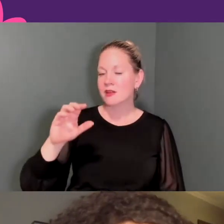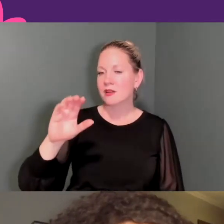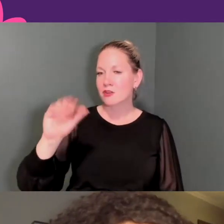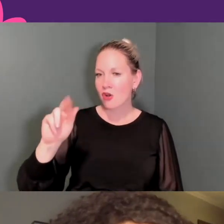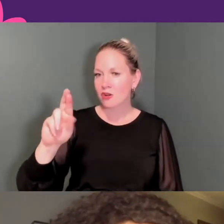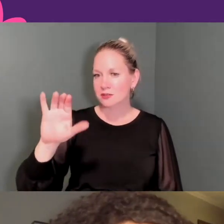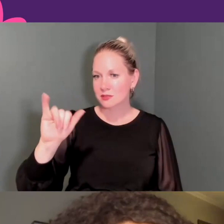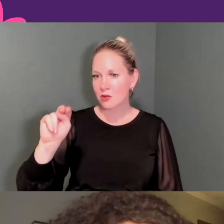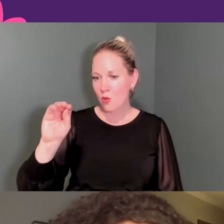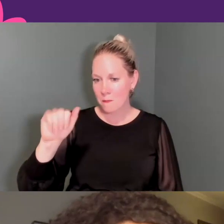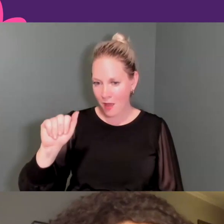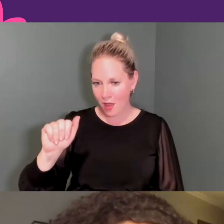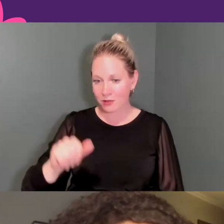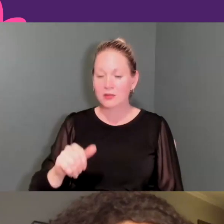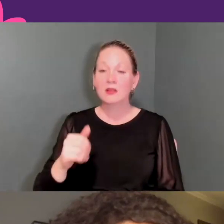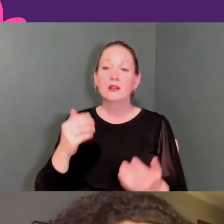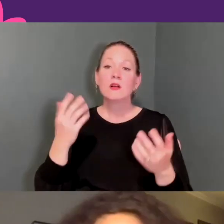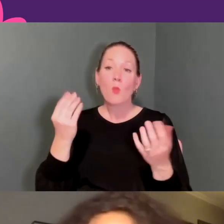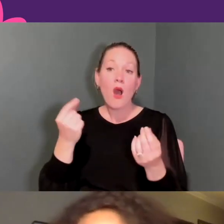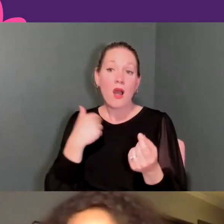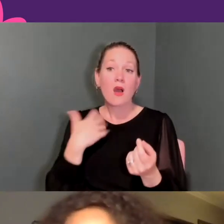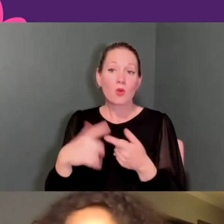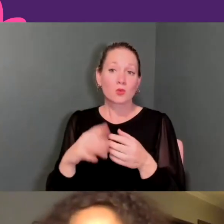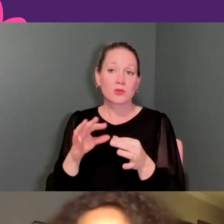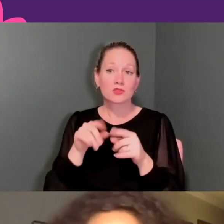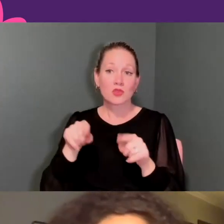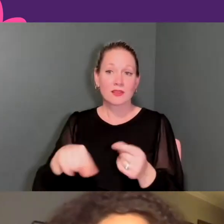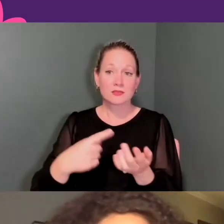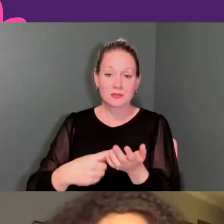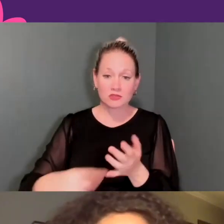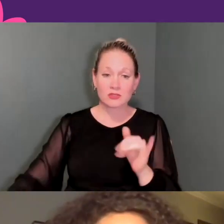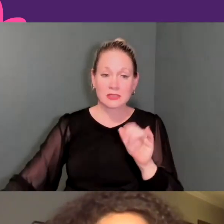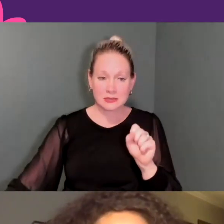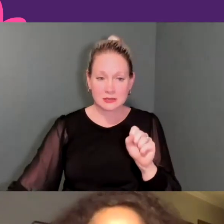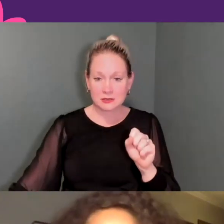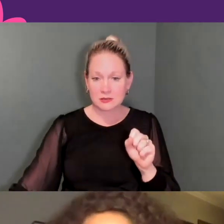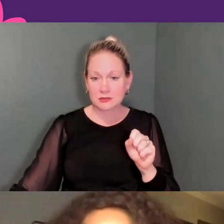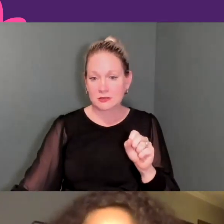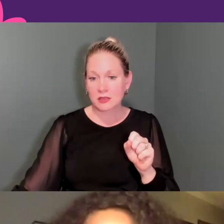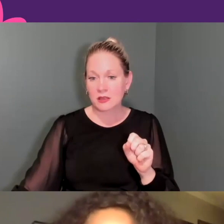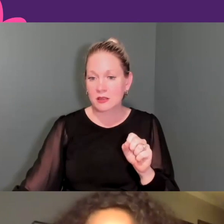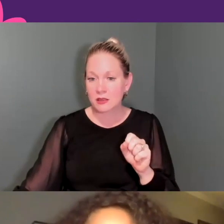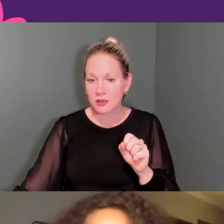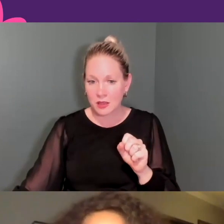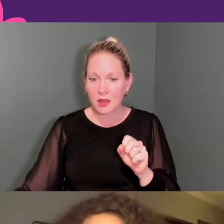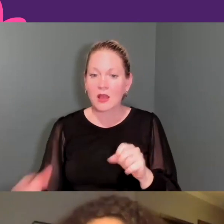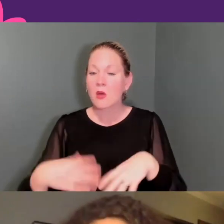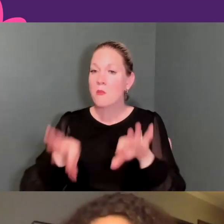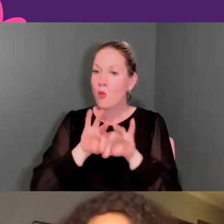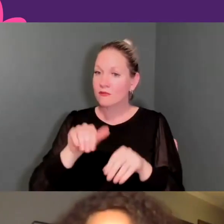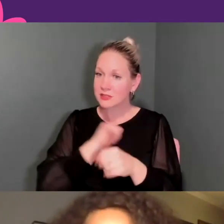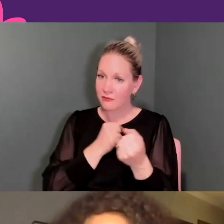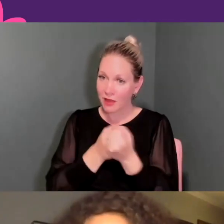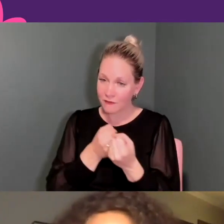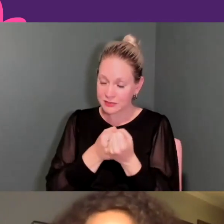the few things that I do want to bring up during this discussion is, the importance of self-advocacy, the importance of early detection, as